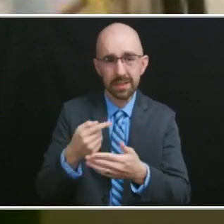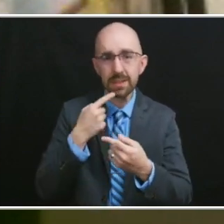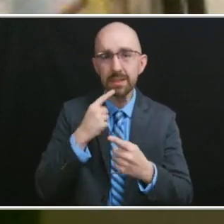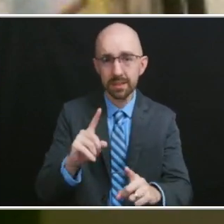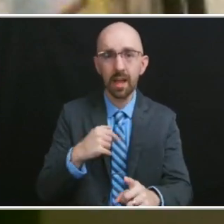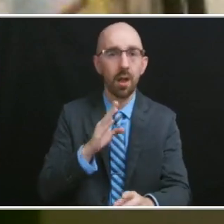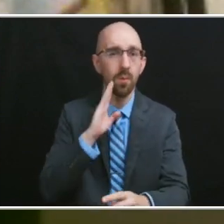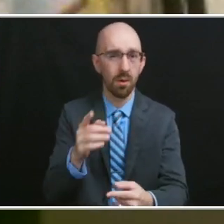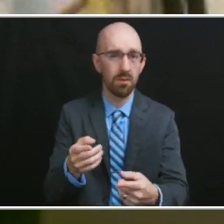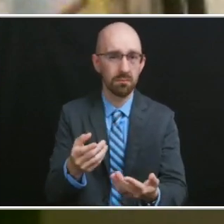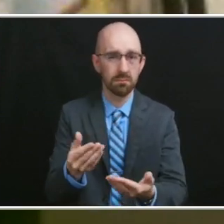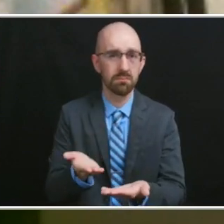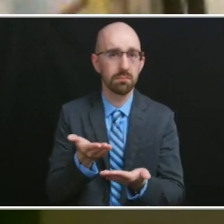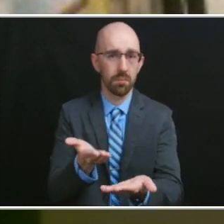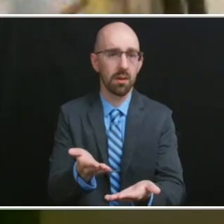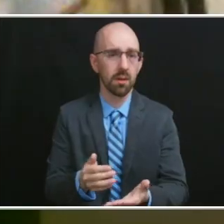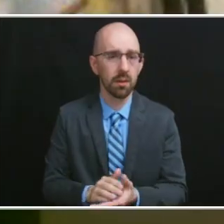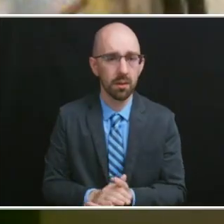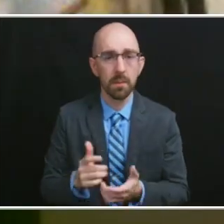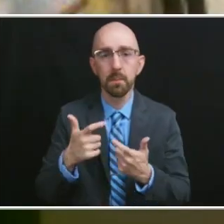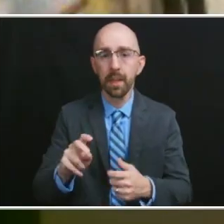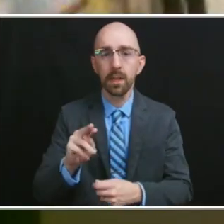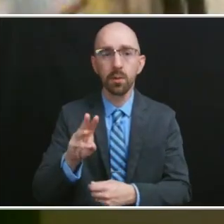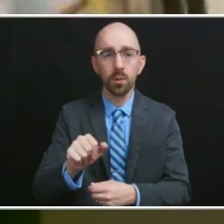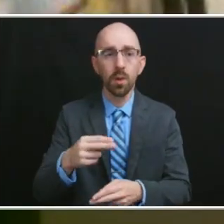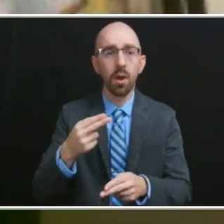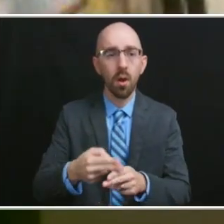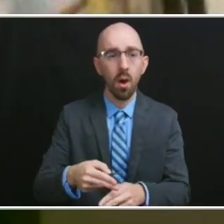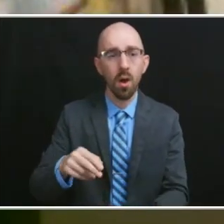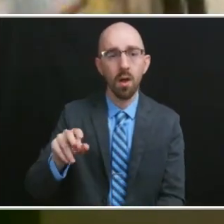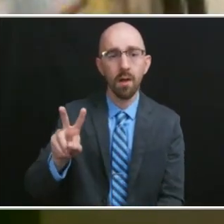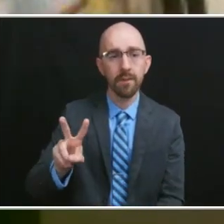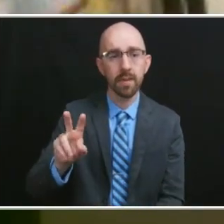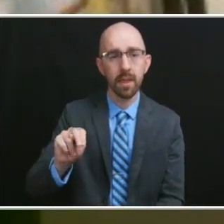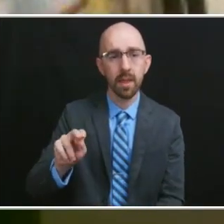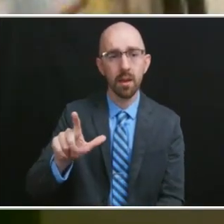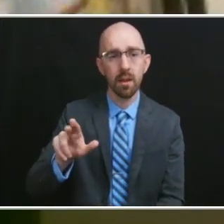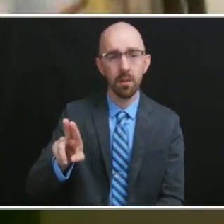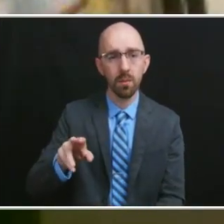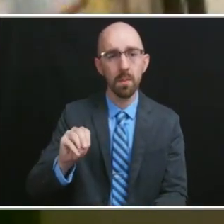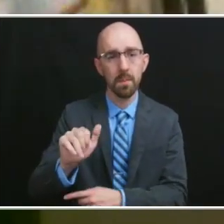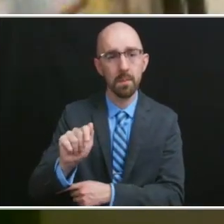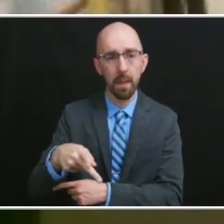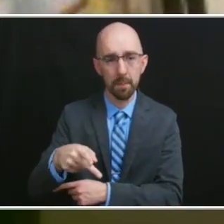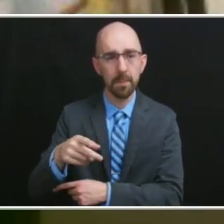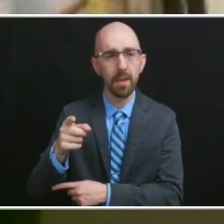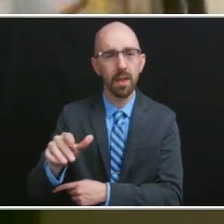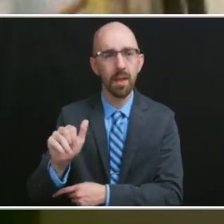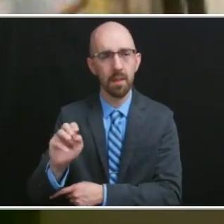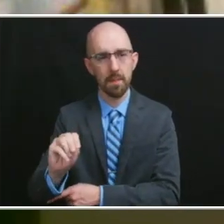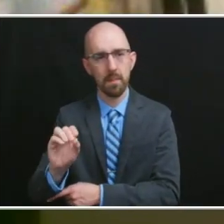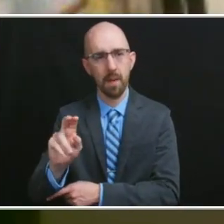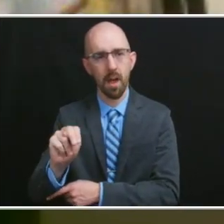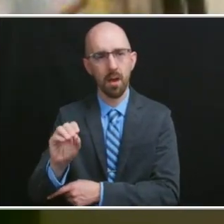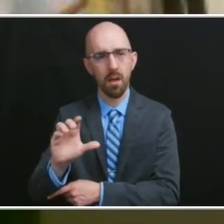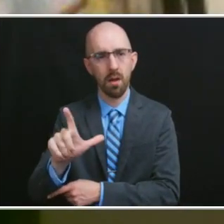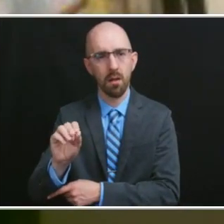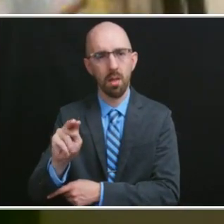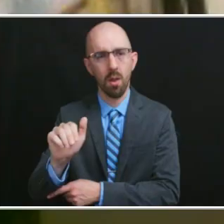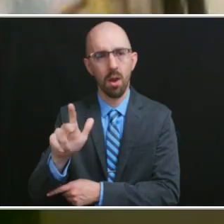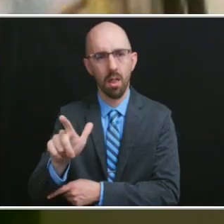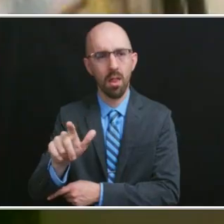The biggest news has been the drug called ianalumab. This is a monoclonal antibody therapy that targets a subset of the B